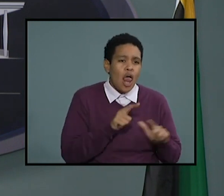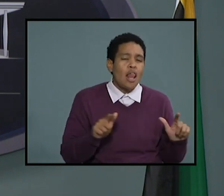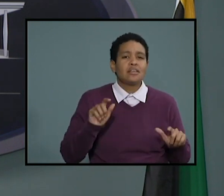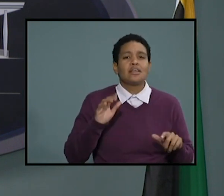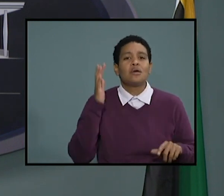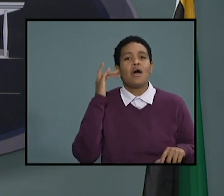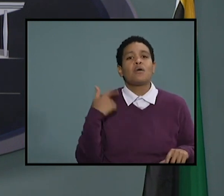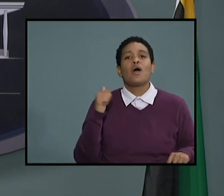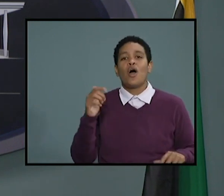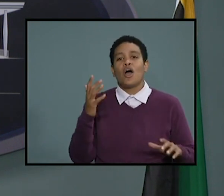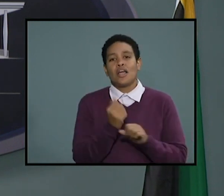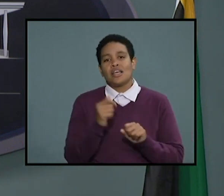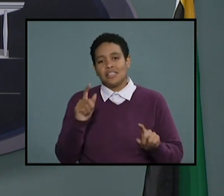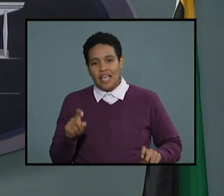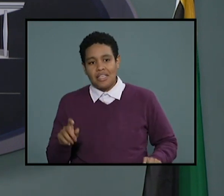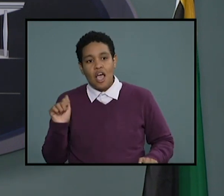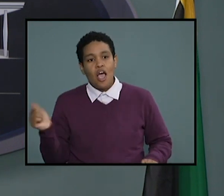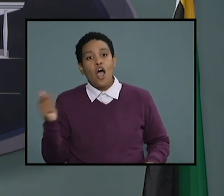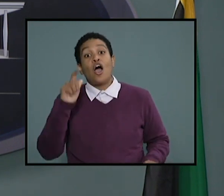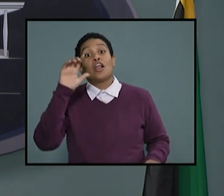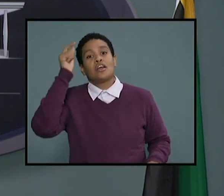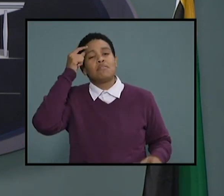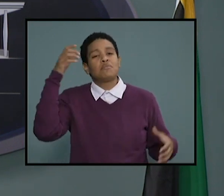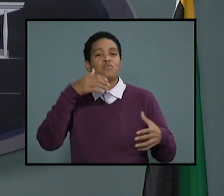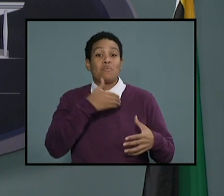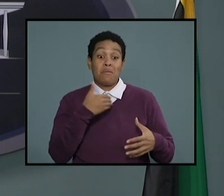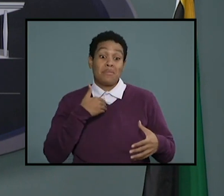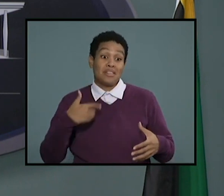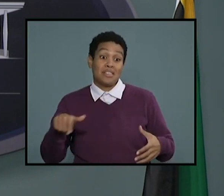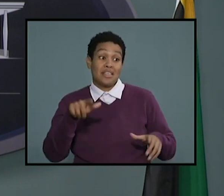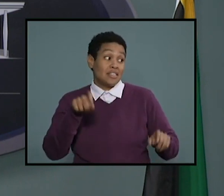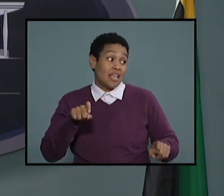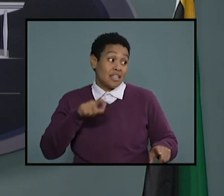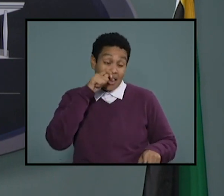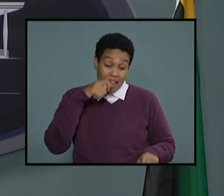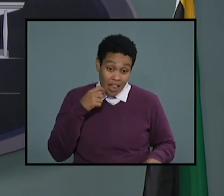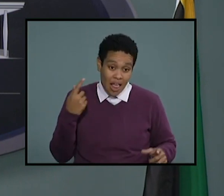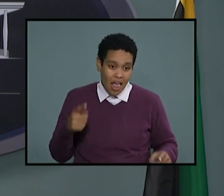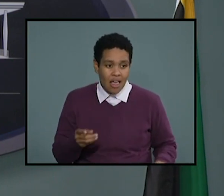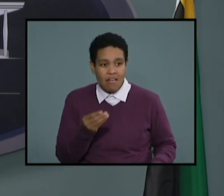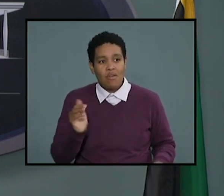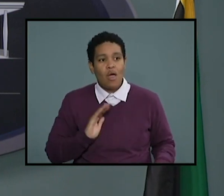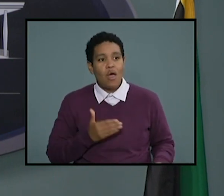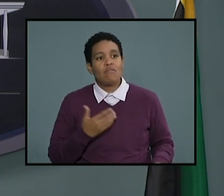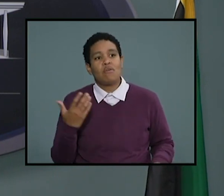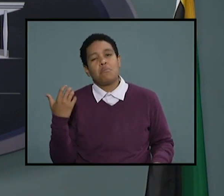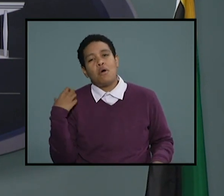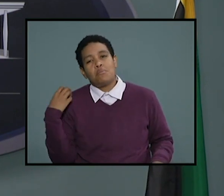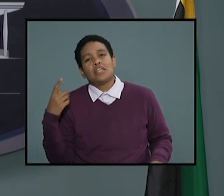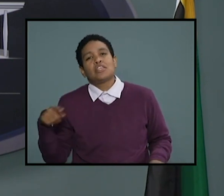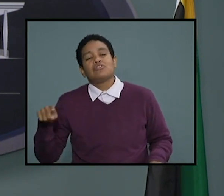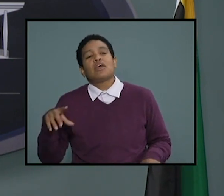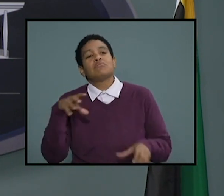all got tested. All the cabinet members got tested, and a few of our permanent secretaries